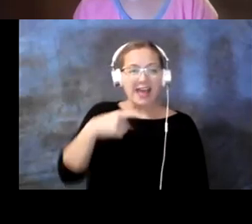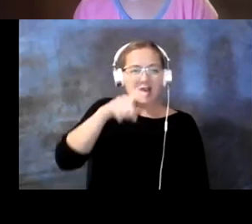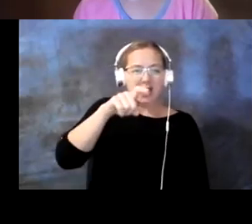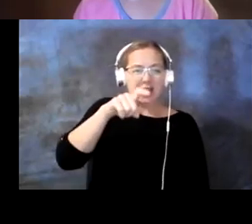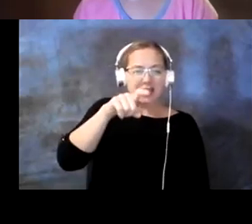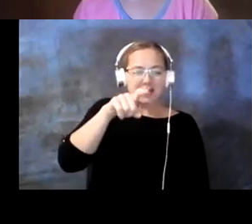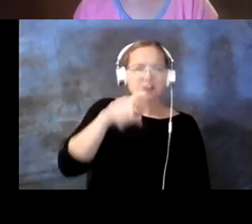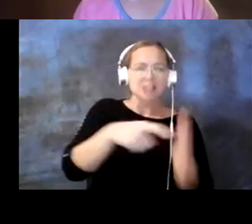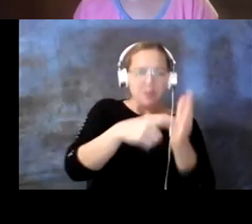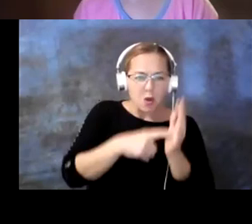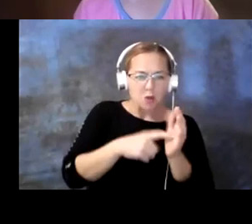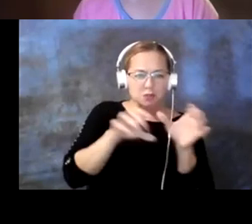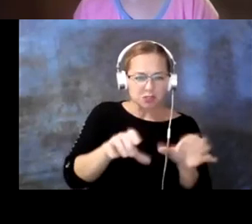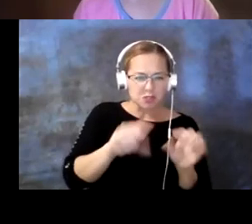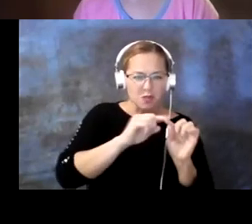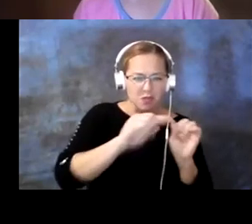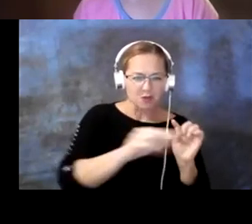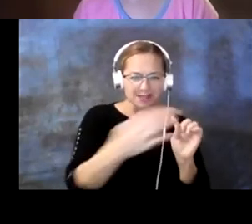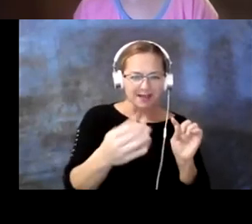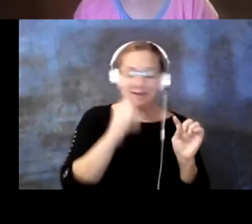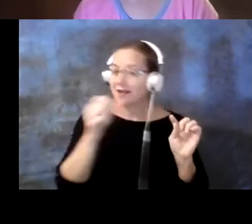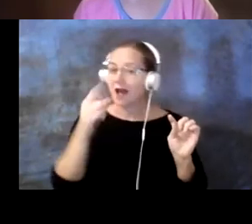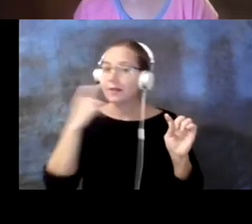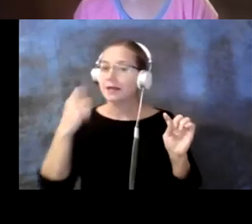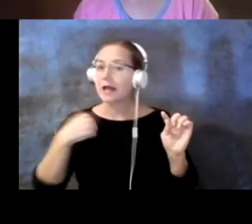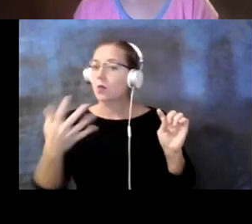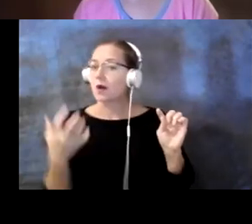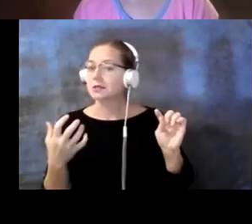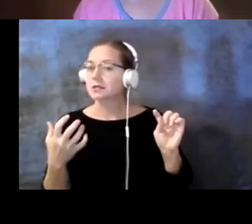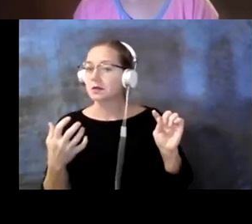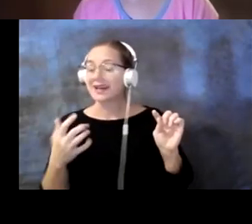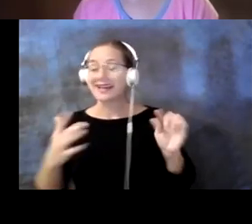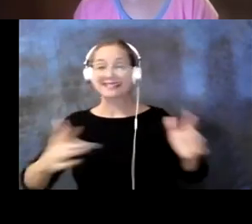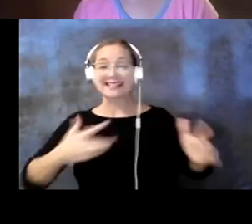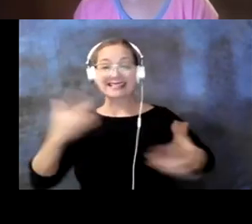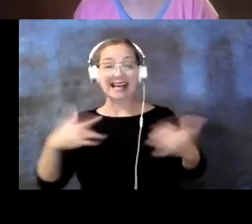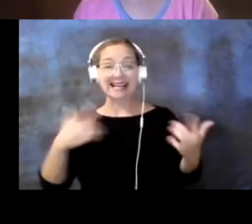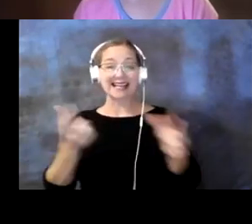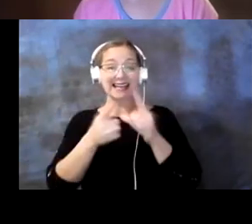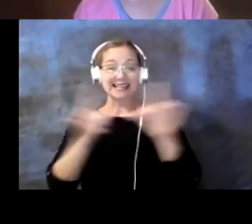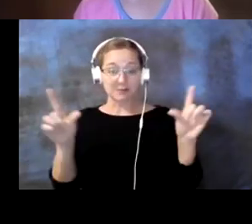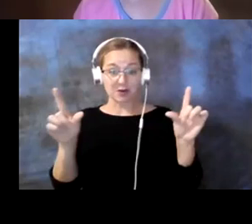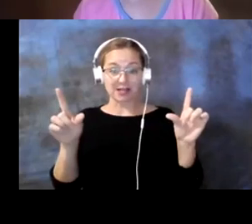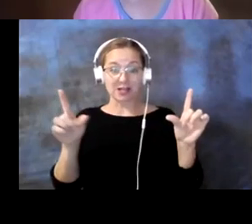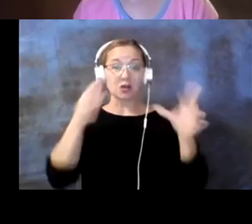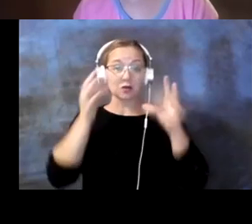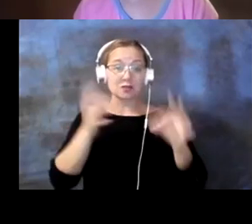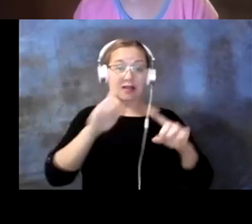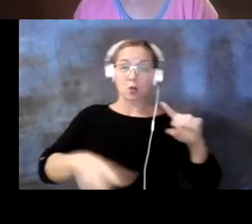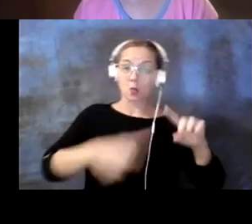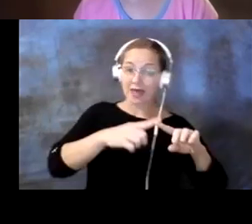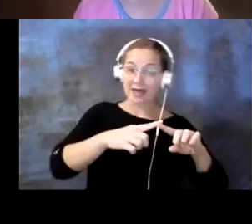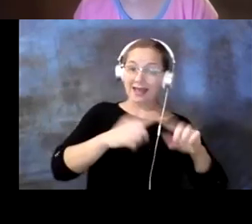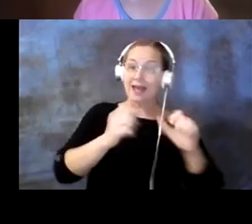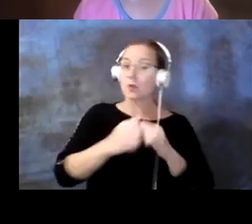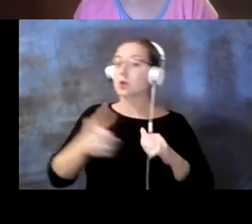to. It's liberating and exciting to choose when and with whom to have sex with, and to realize